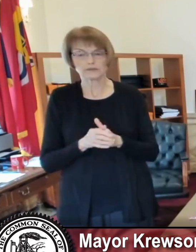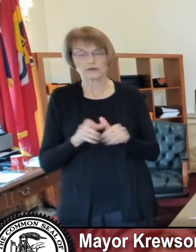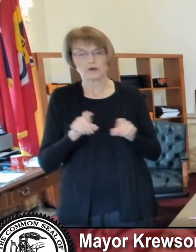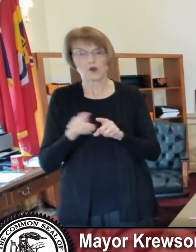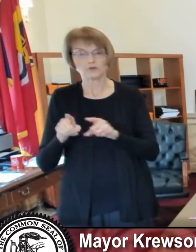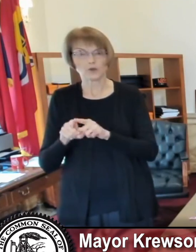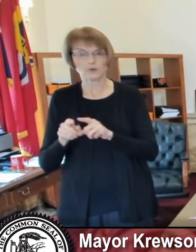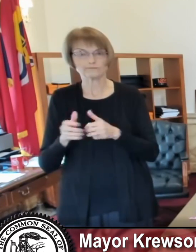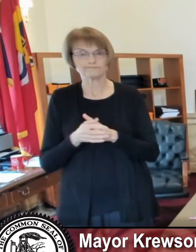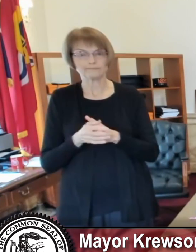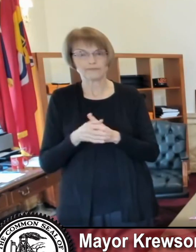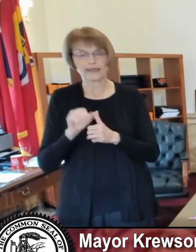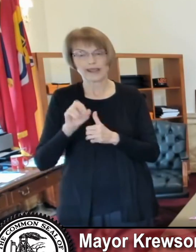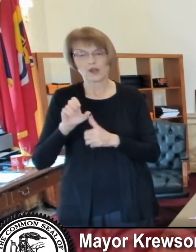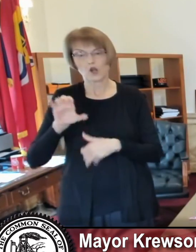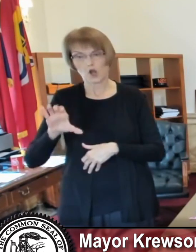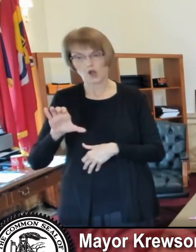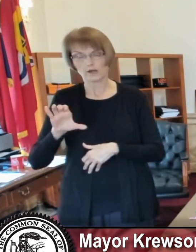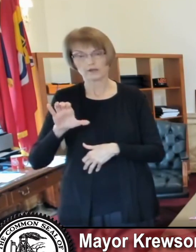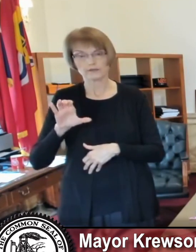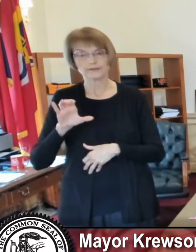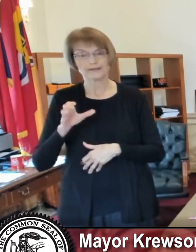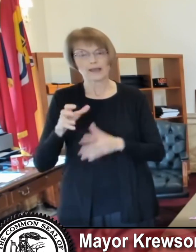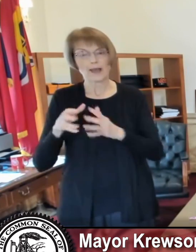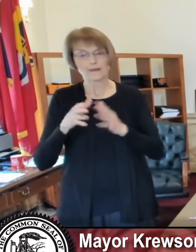ARP, American Recovery Plan,